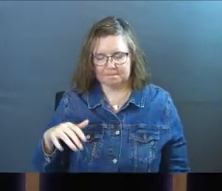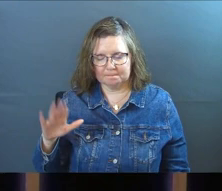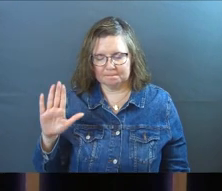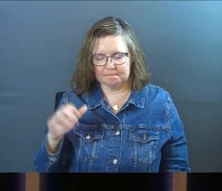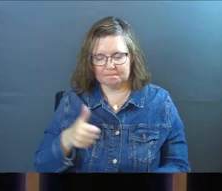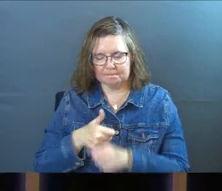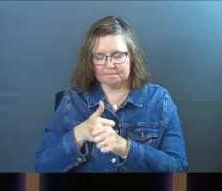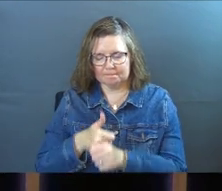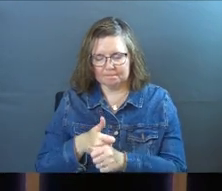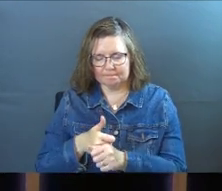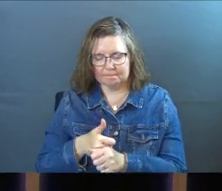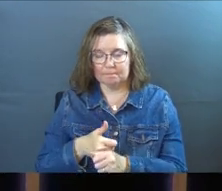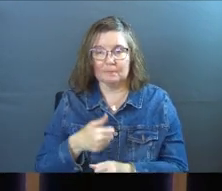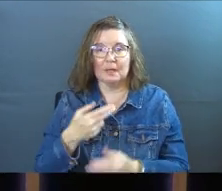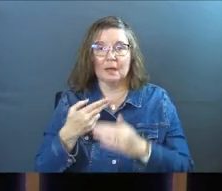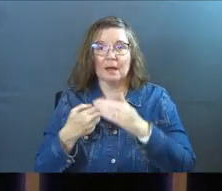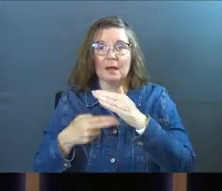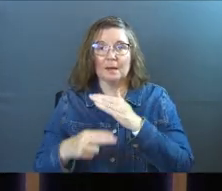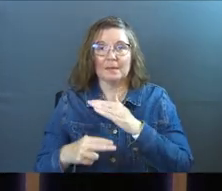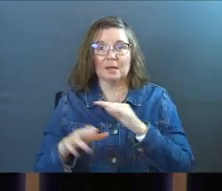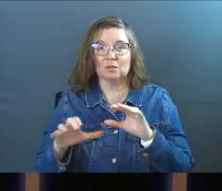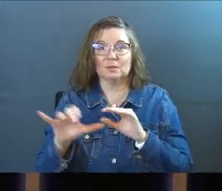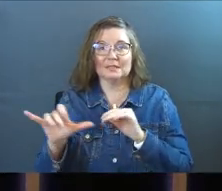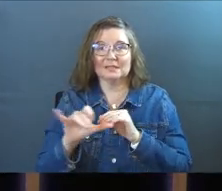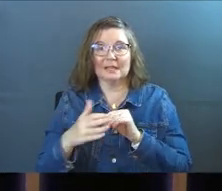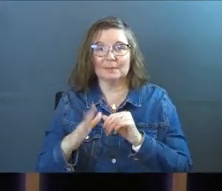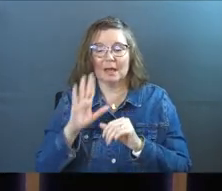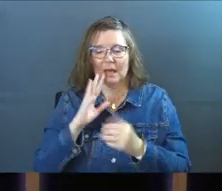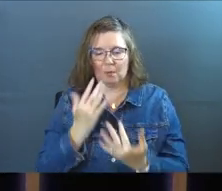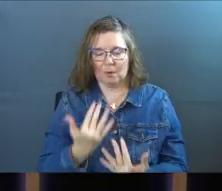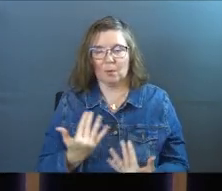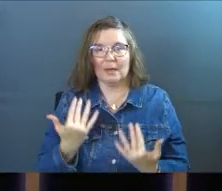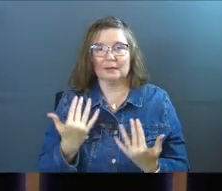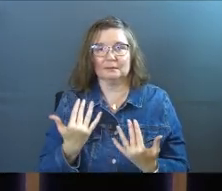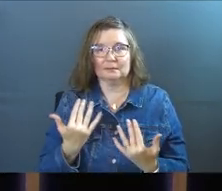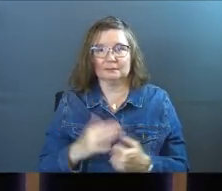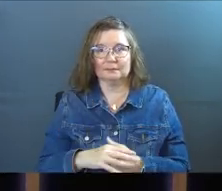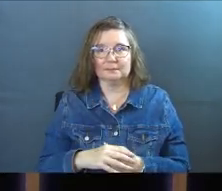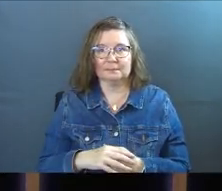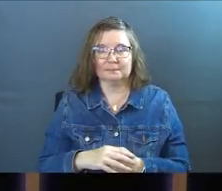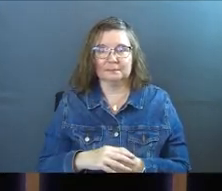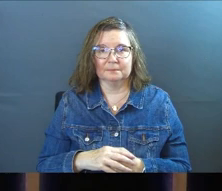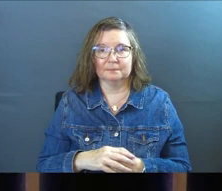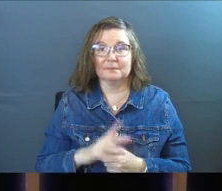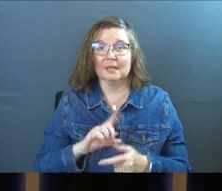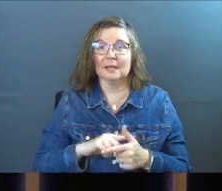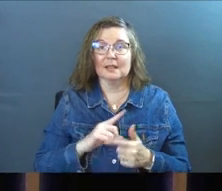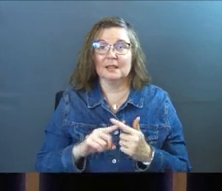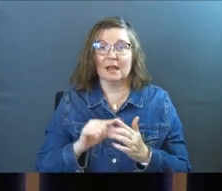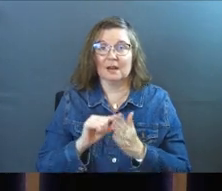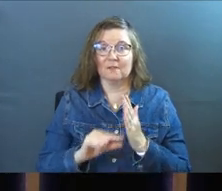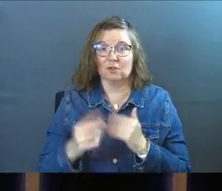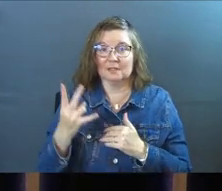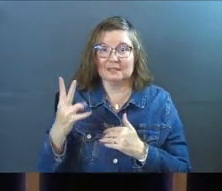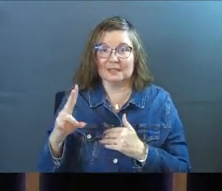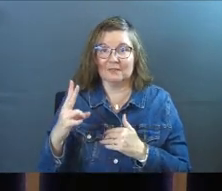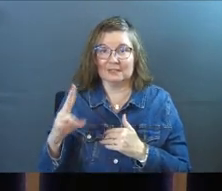that. Habakkuk is doing the same thing. He says, "I will wait." Then in verse